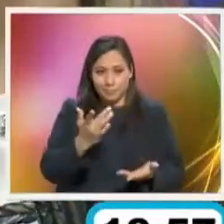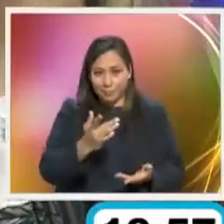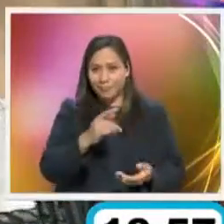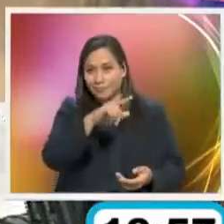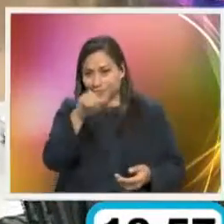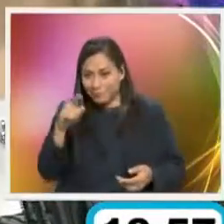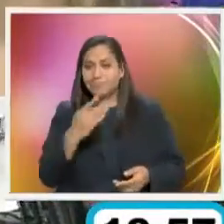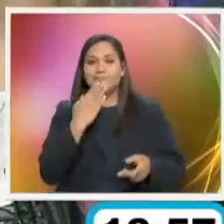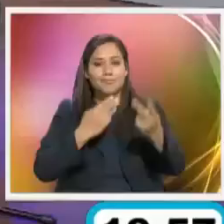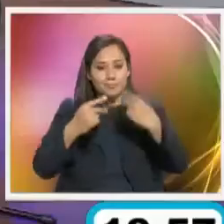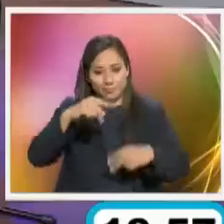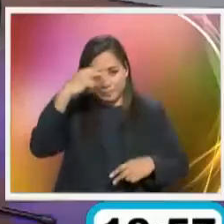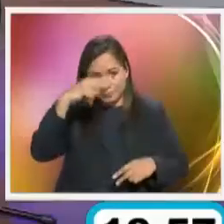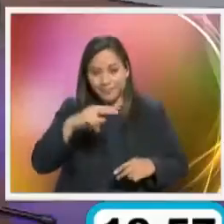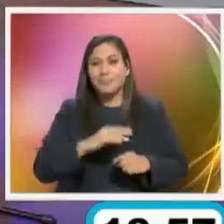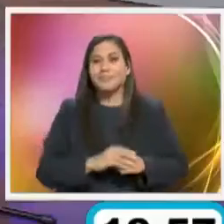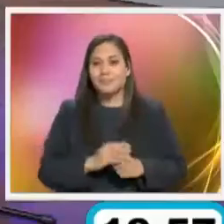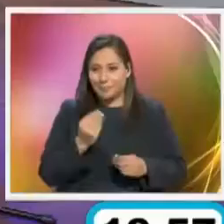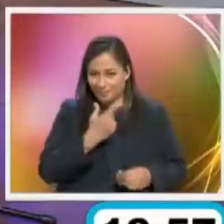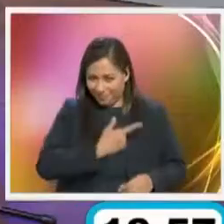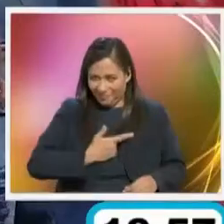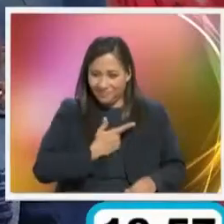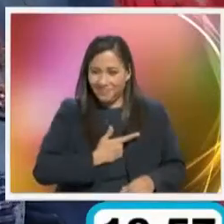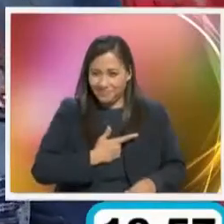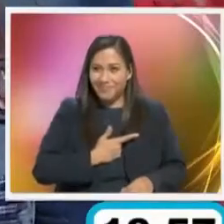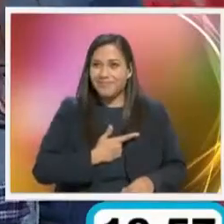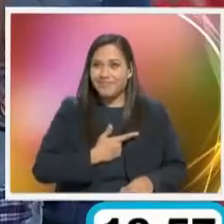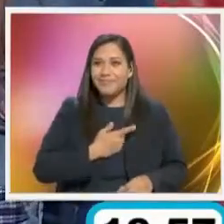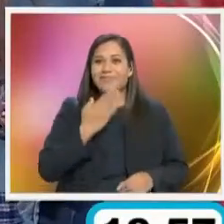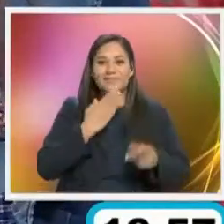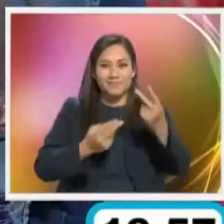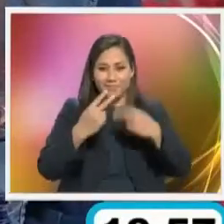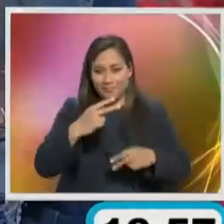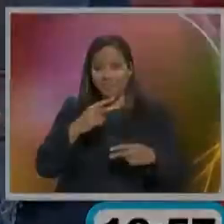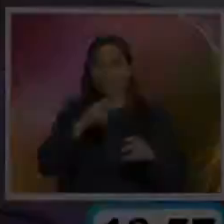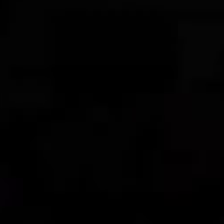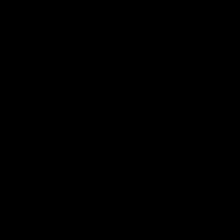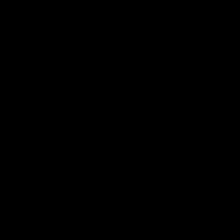Gracias. Muchas Bienvenidas gracias a para ti. México. Mucho gusto. Bienvenidas a la Ciudad de México y bienvenidas a tus ciudades. Yo quiero invitar-